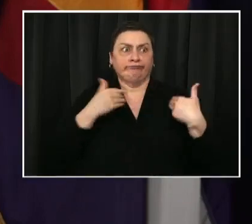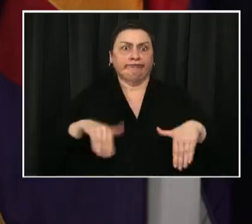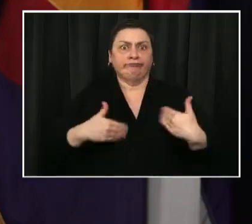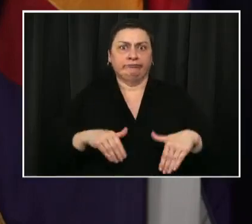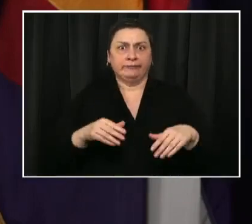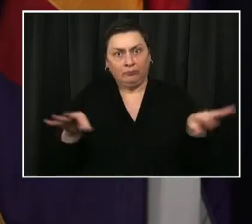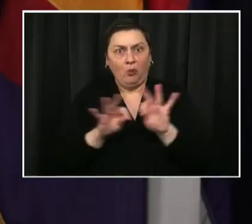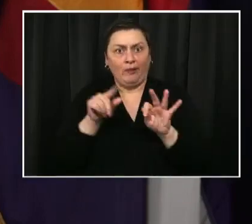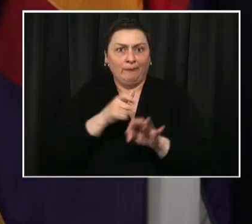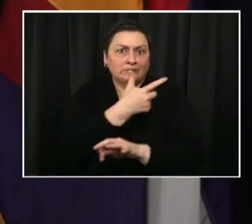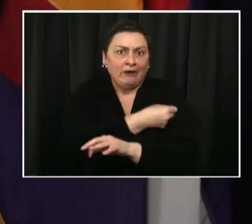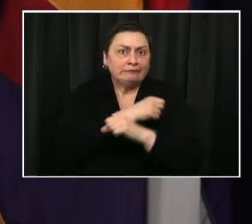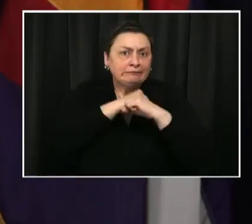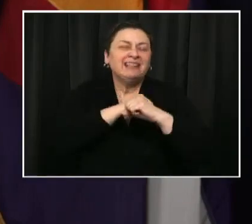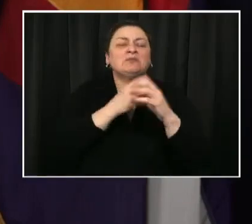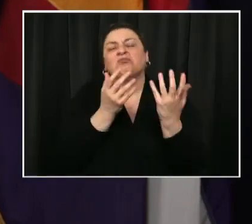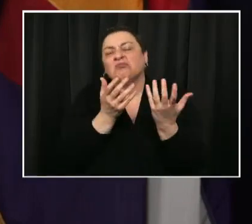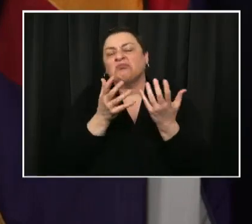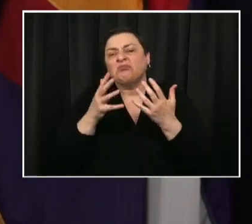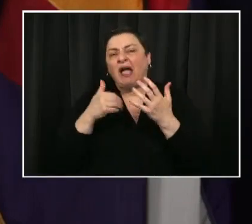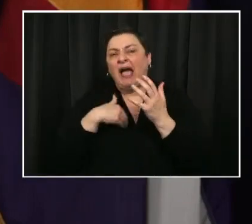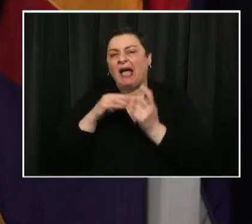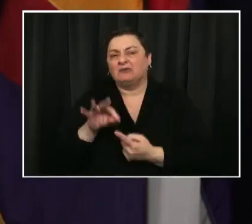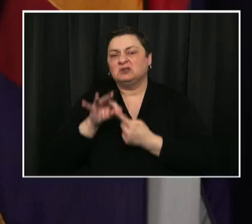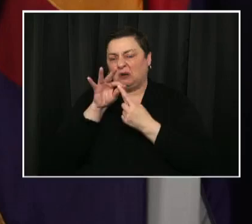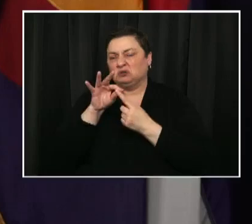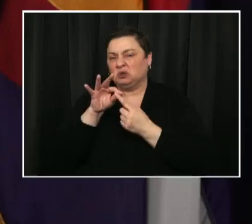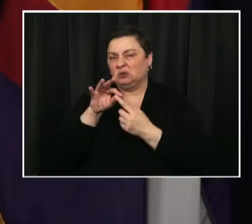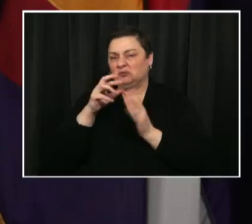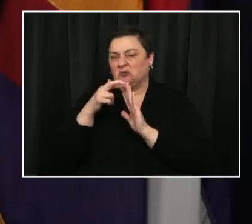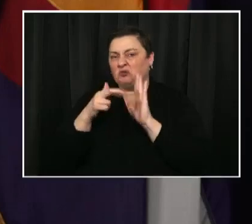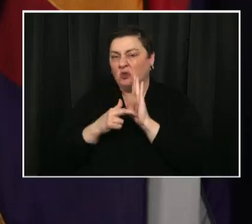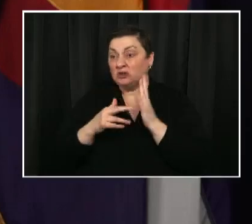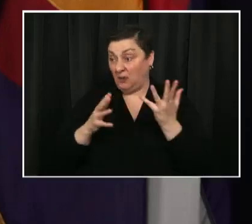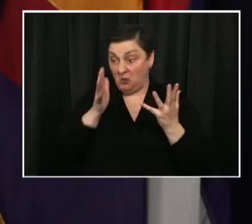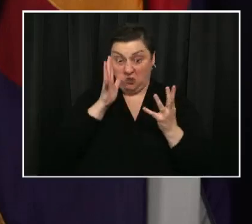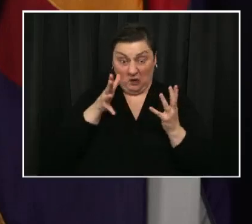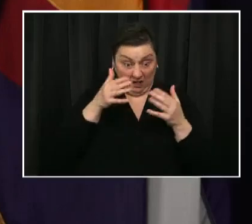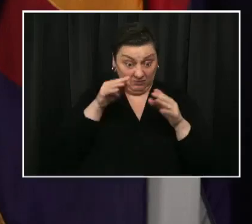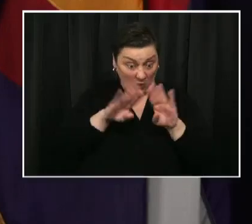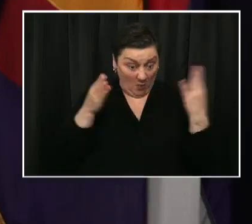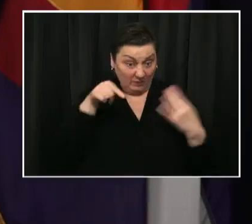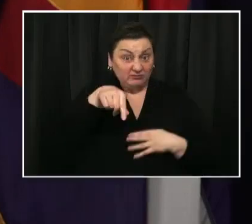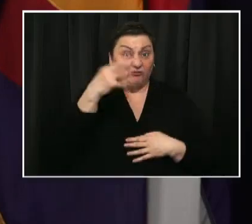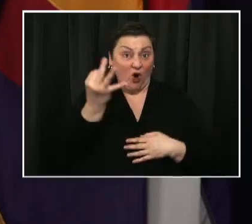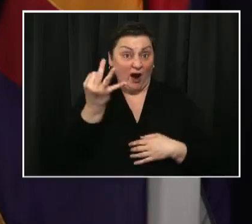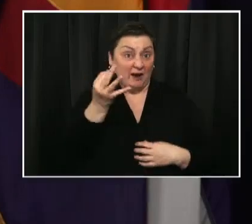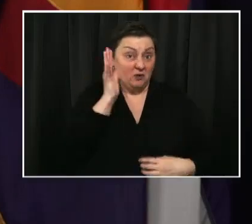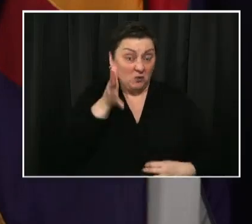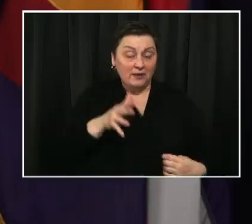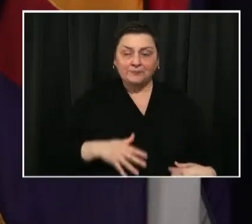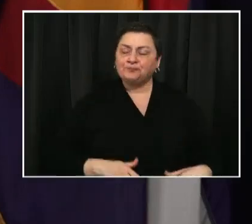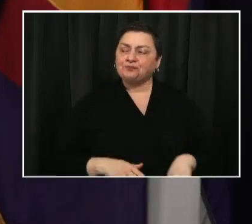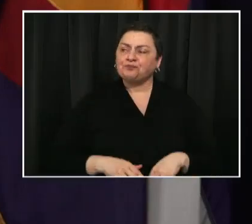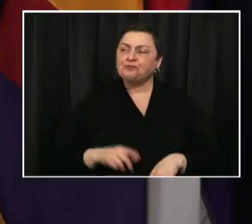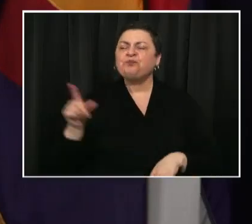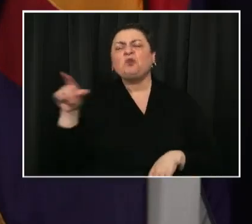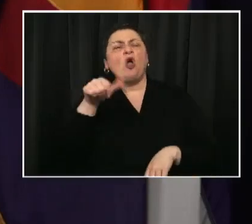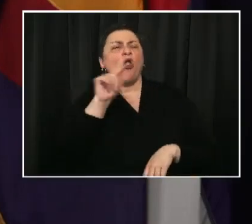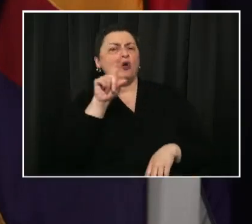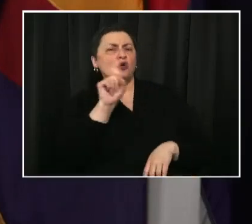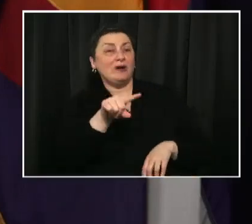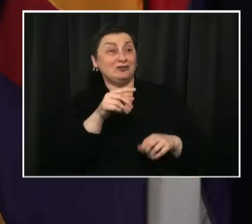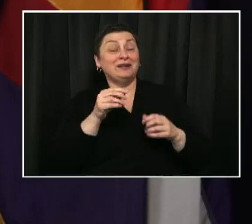tomorrow. Some will be Friday at the latest. And the follow-up, because there are a lot of people still signing up at multiple sites,